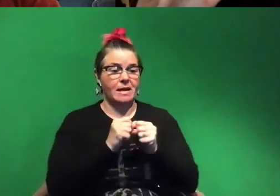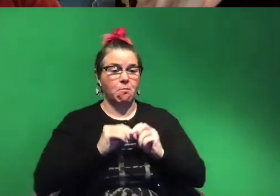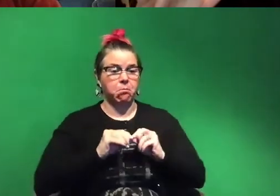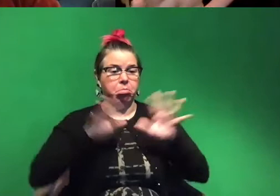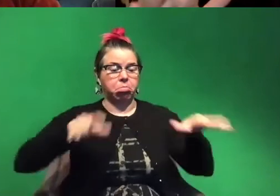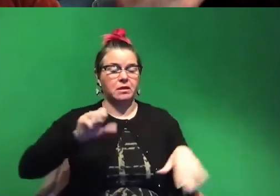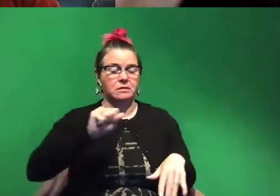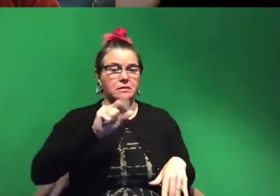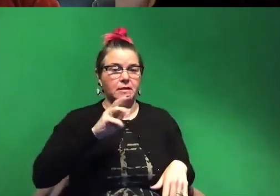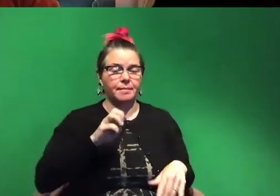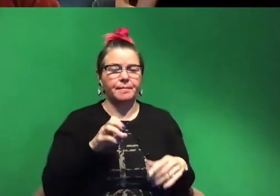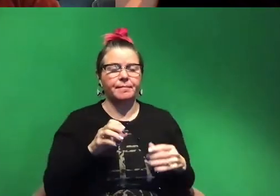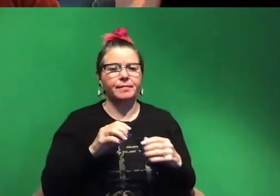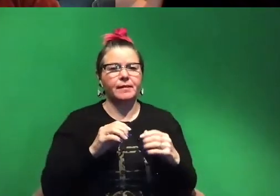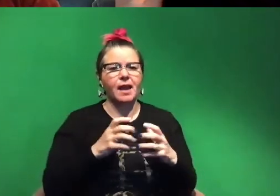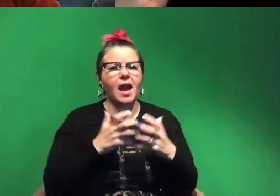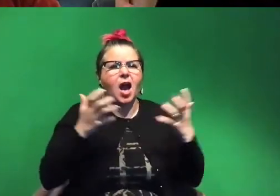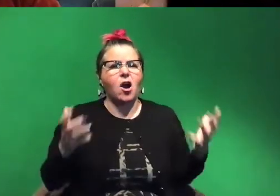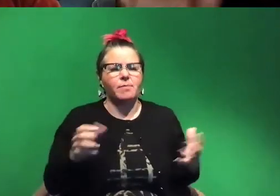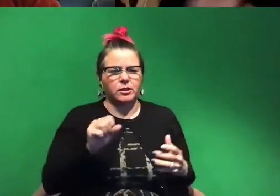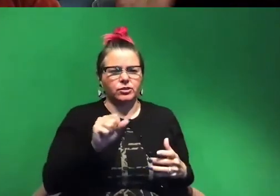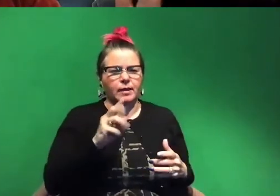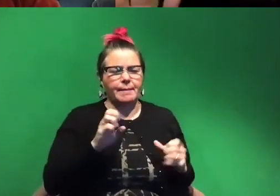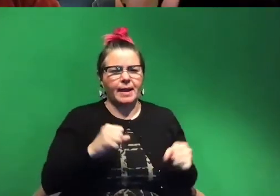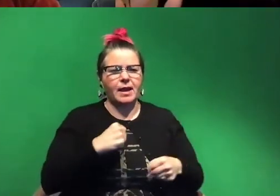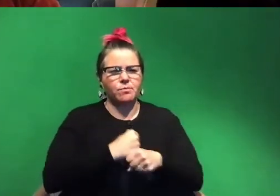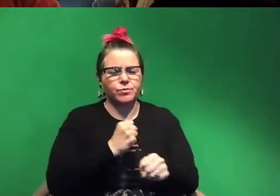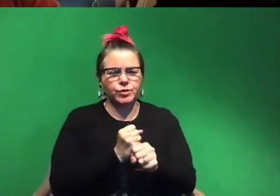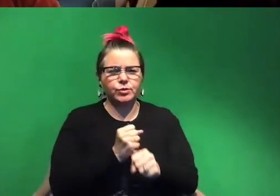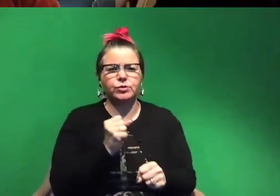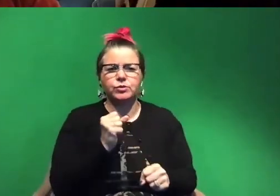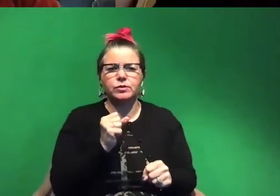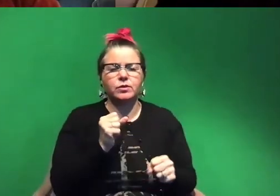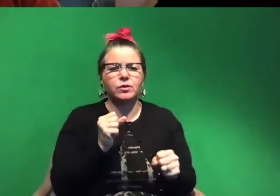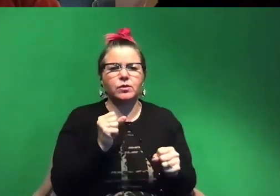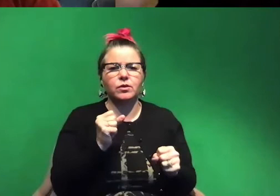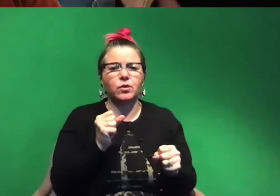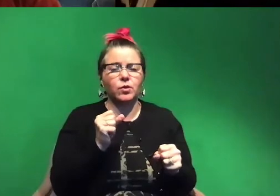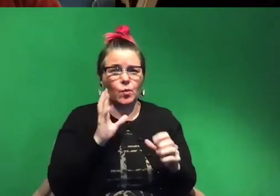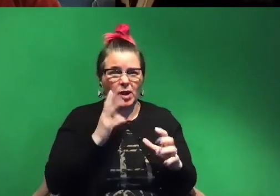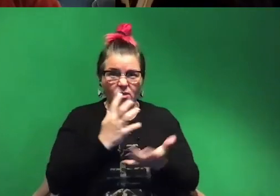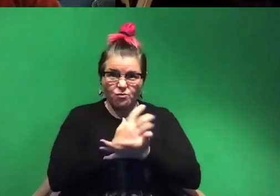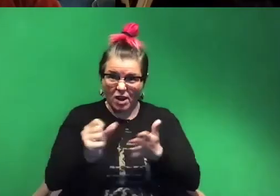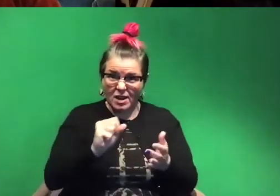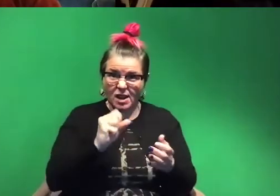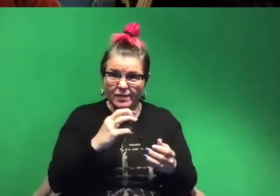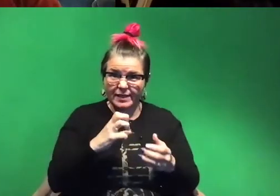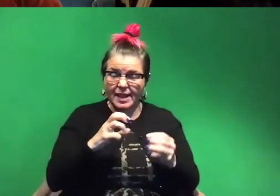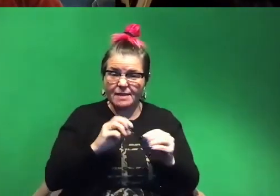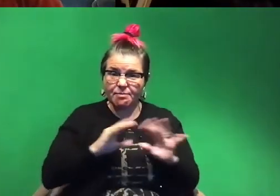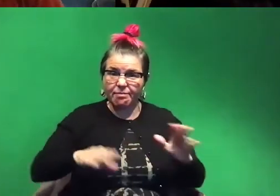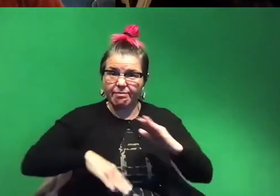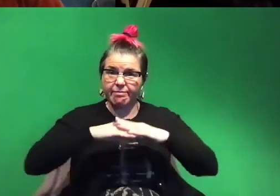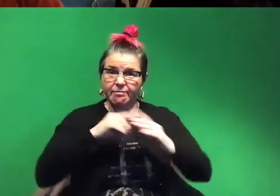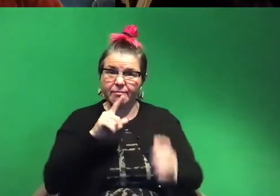Like, how much slime can it produce? Or is at some point, is it just like, I'm all slimed out? Like, I've produced all the slime I can?